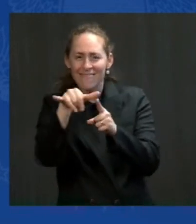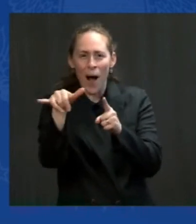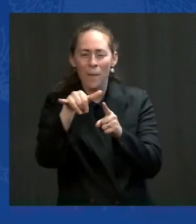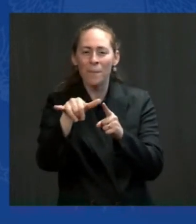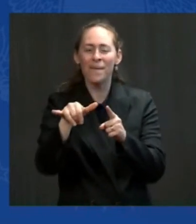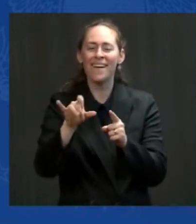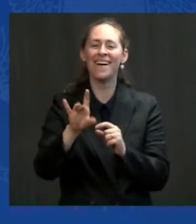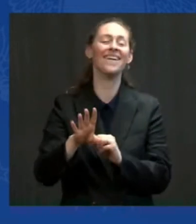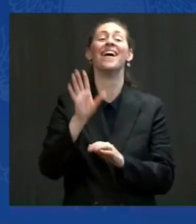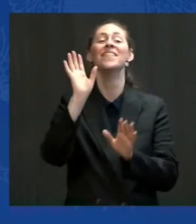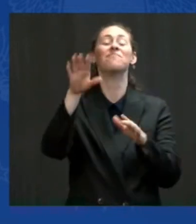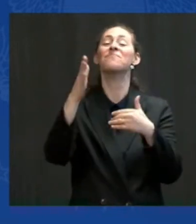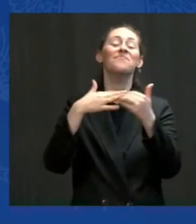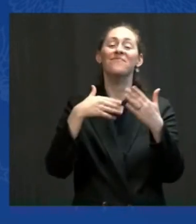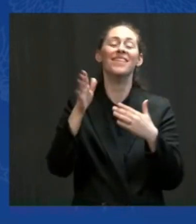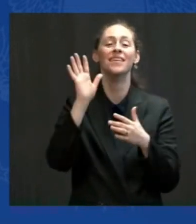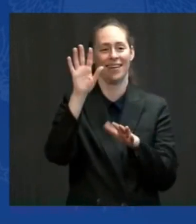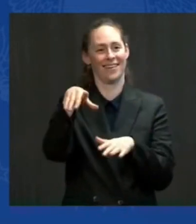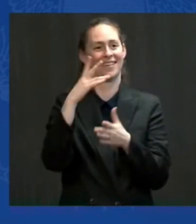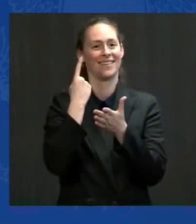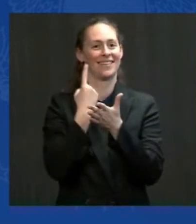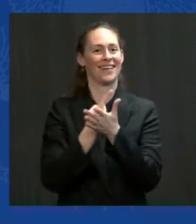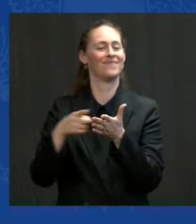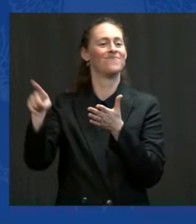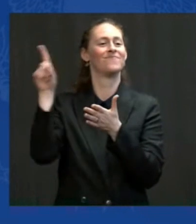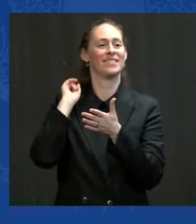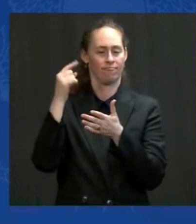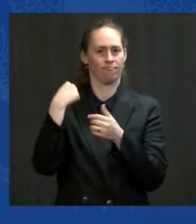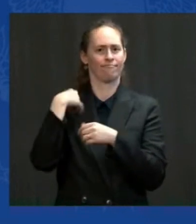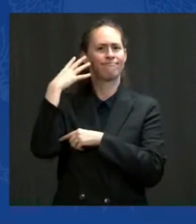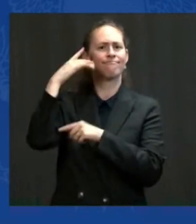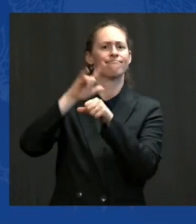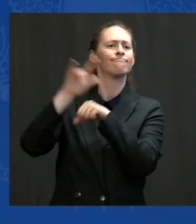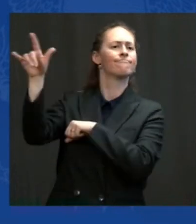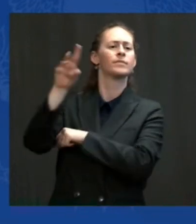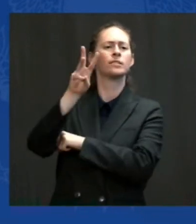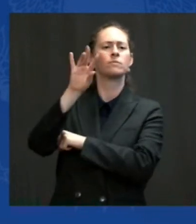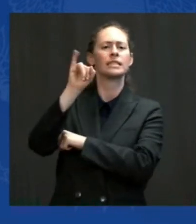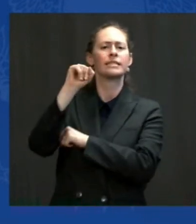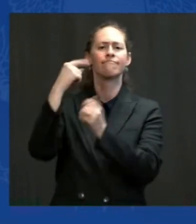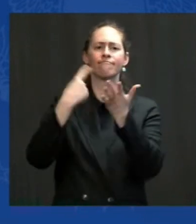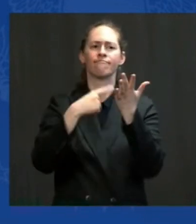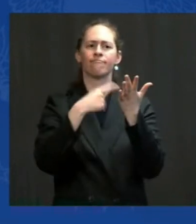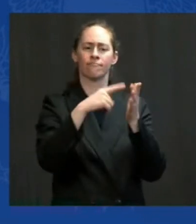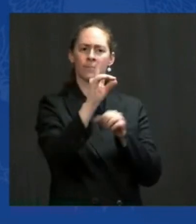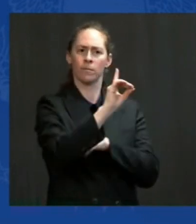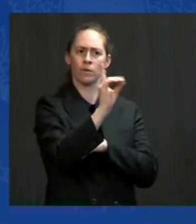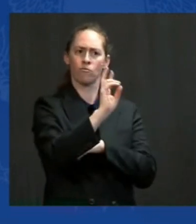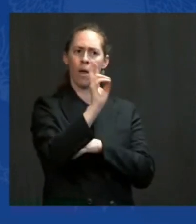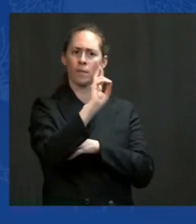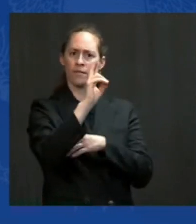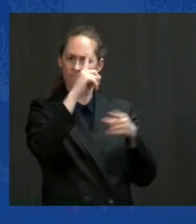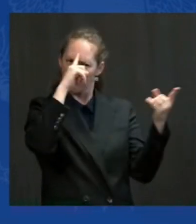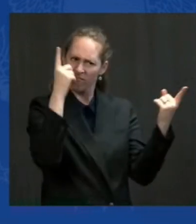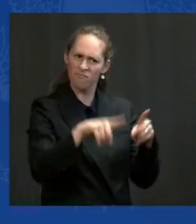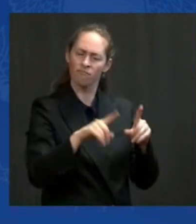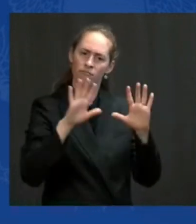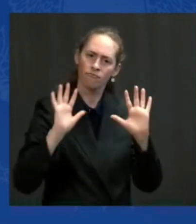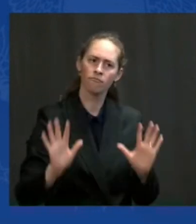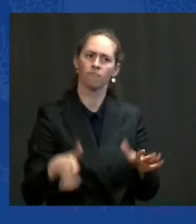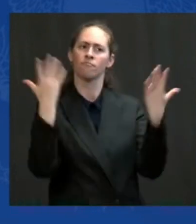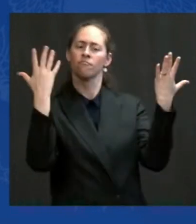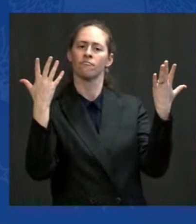Last week, I was up in Wisconsin to talk about a bipartisan agreement to modernize American infrastructure, and in the